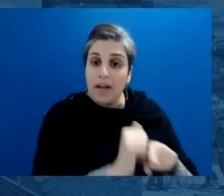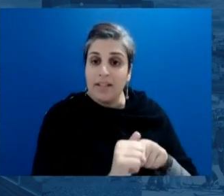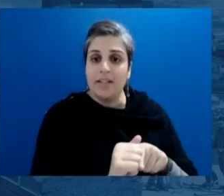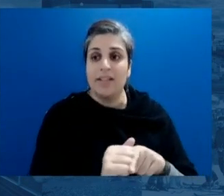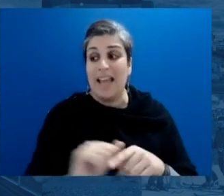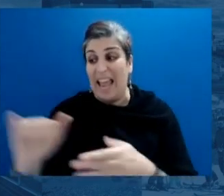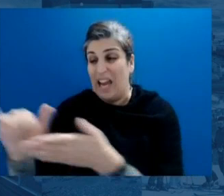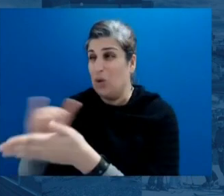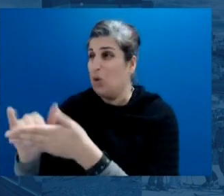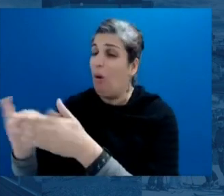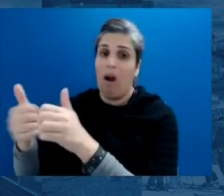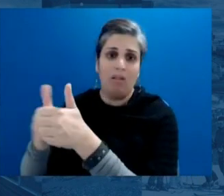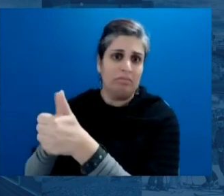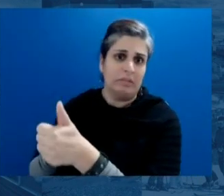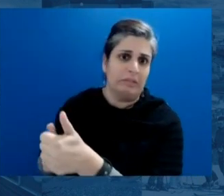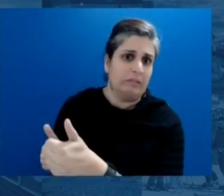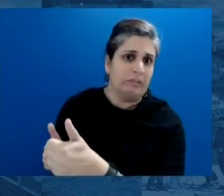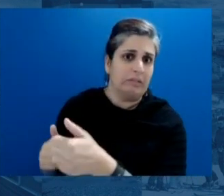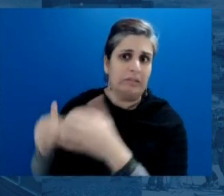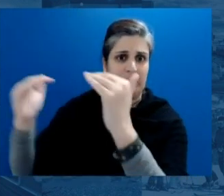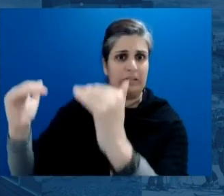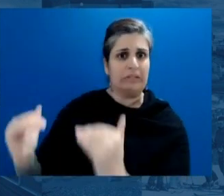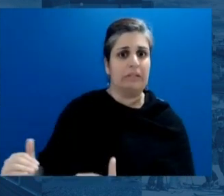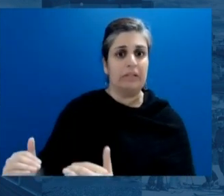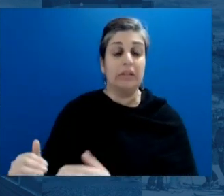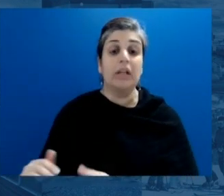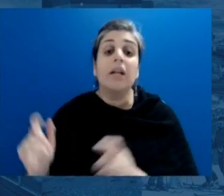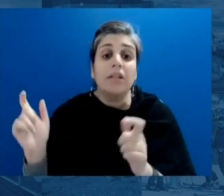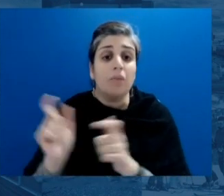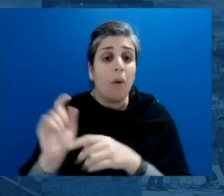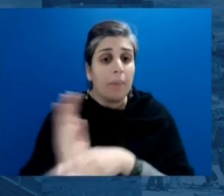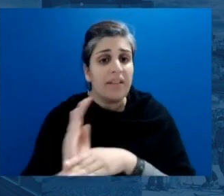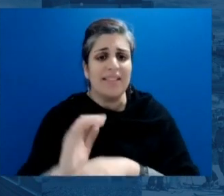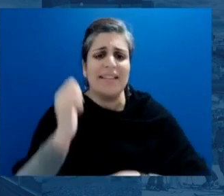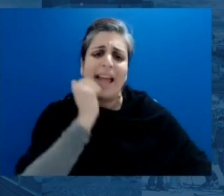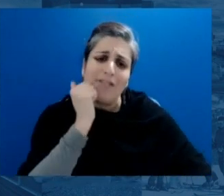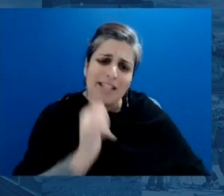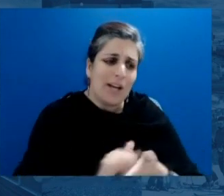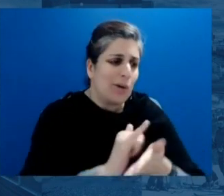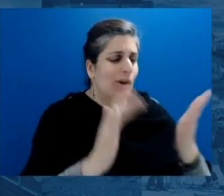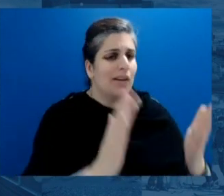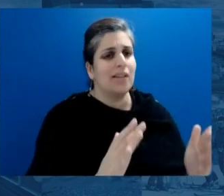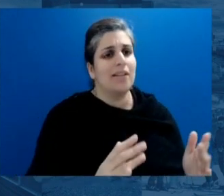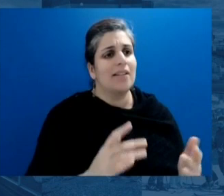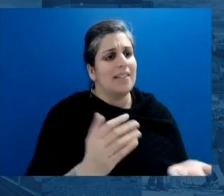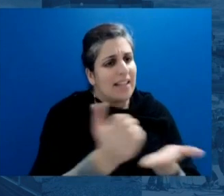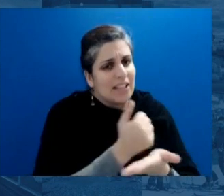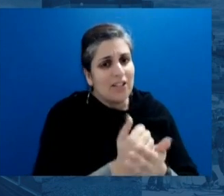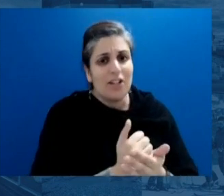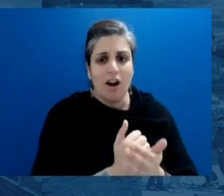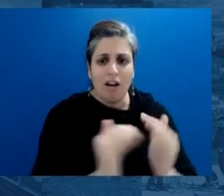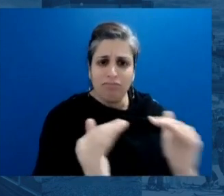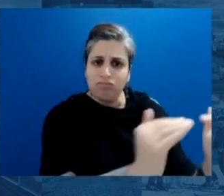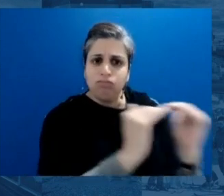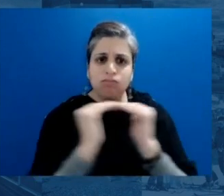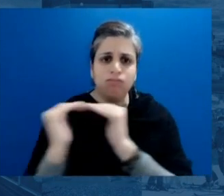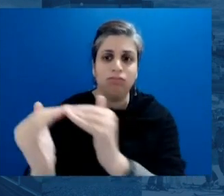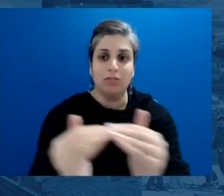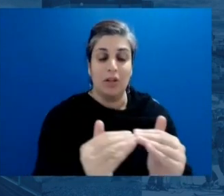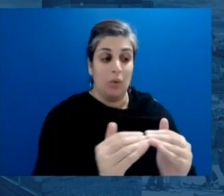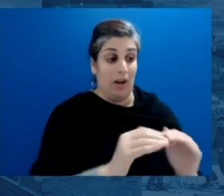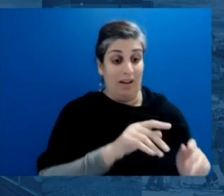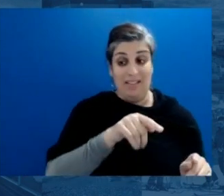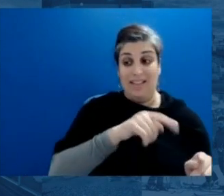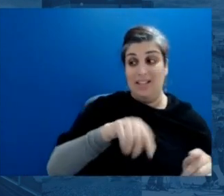behind. Small businesses, as well as everyday New Yorkers, deserve a fair marketplace where the entities that try to game the system or cut